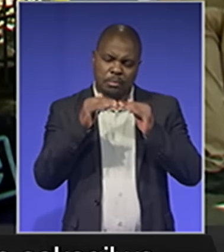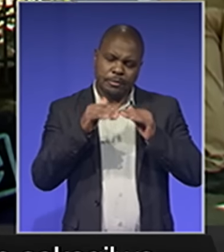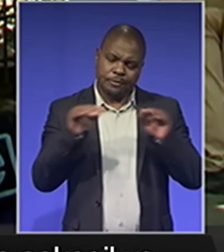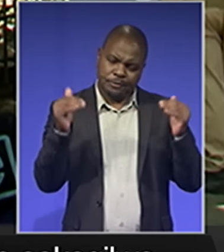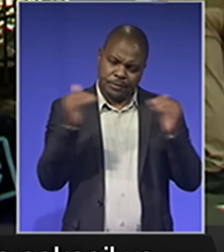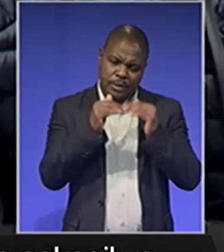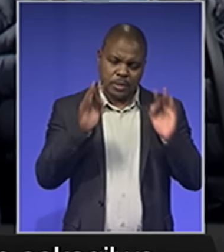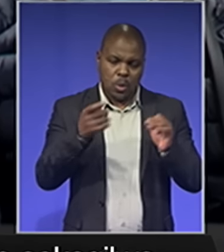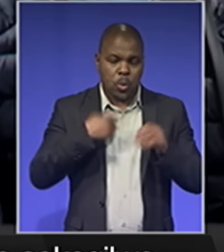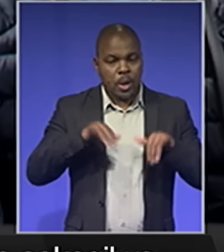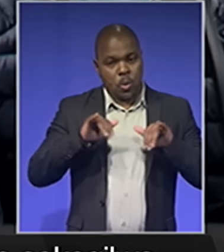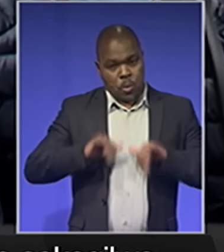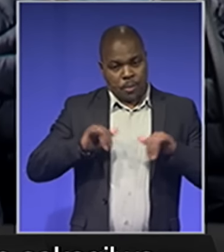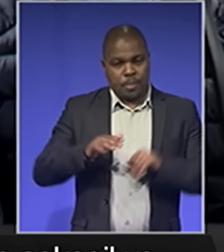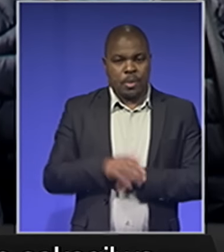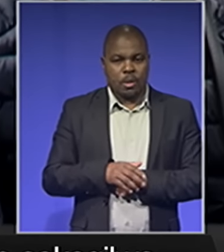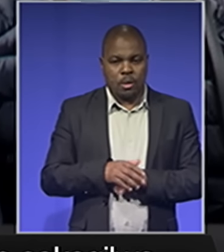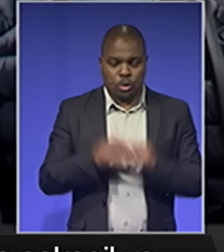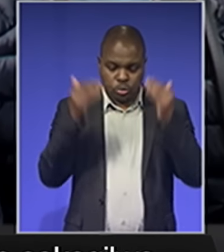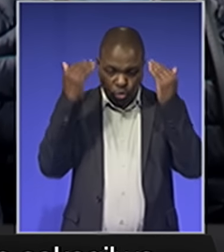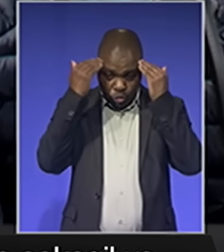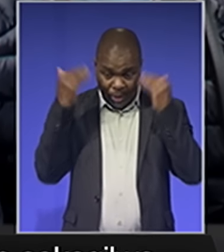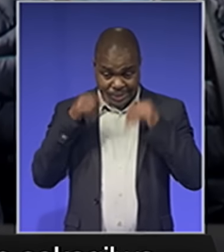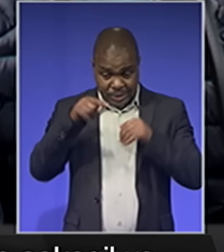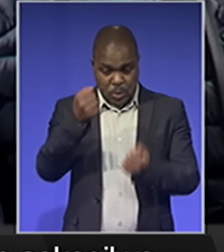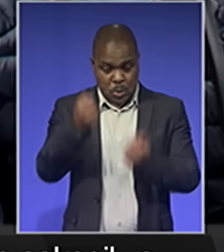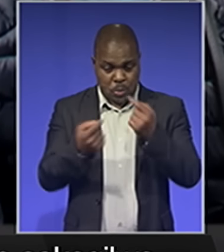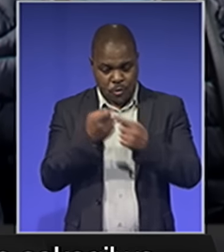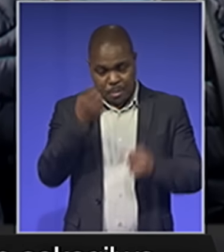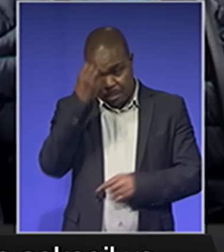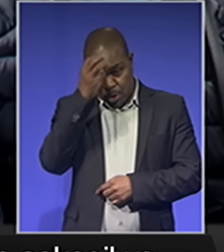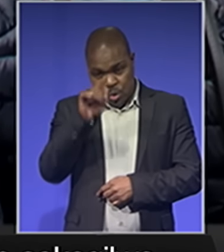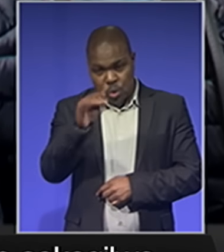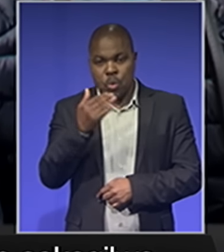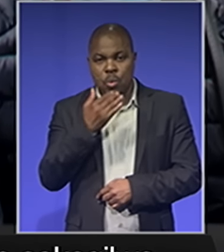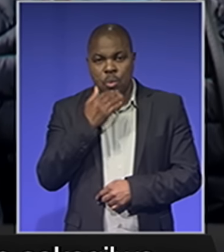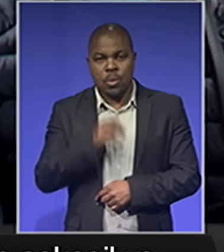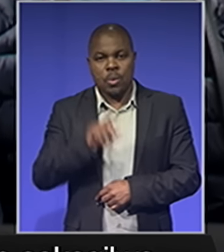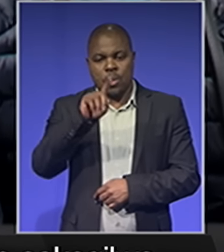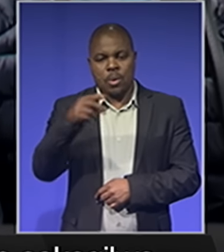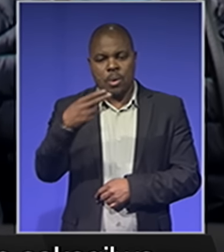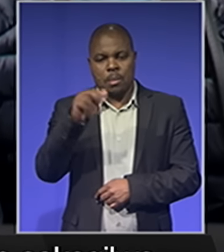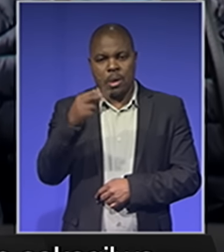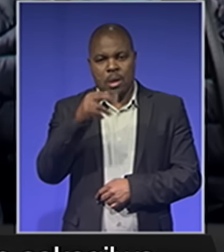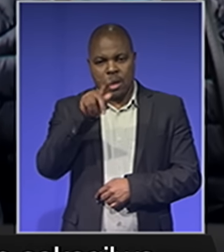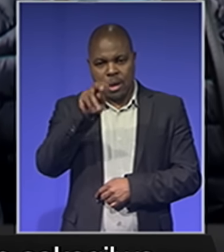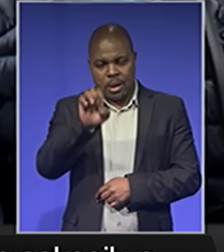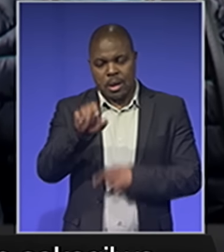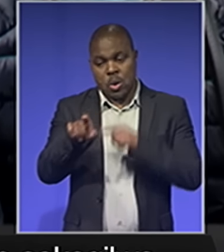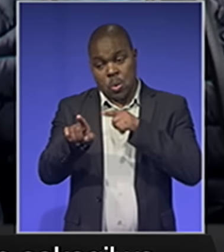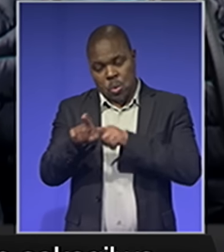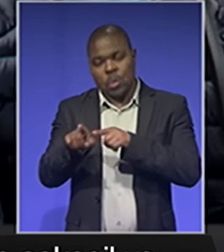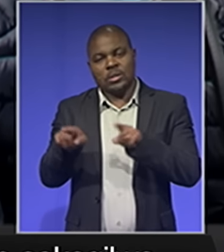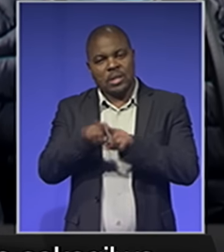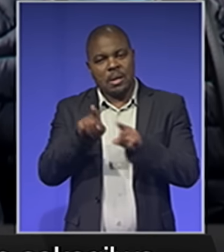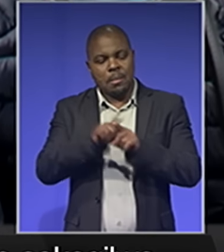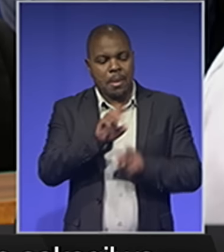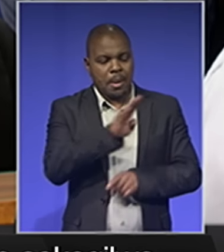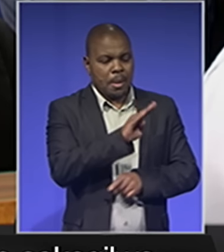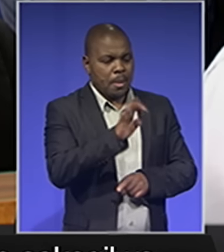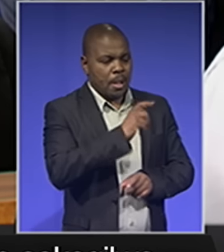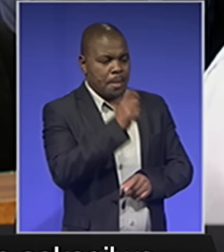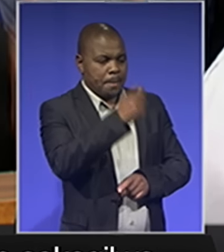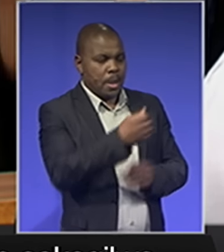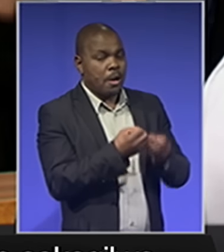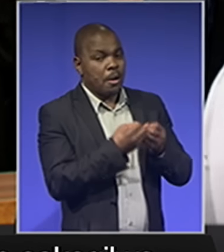We will actually wait. Moatlhodi wa kgotlatshekelo kgolo ya Pretoria Portia Phatlhane o golotswe ka beili ya diranta di le